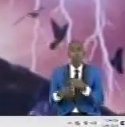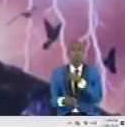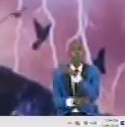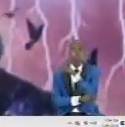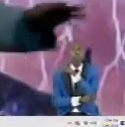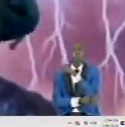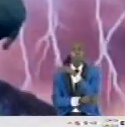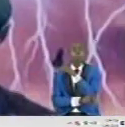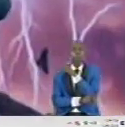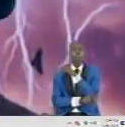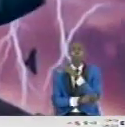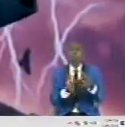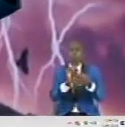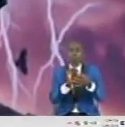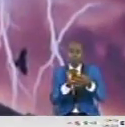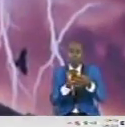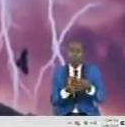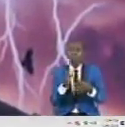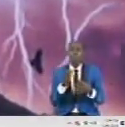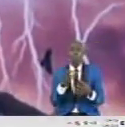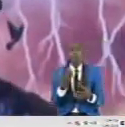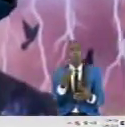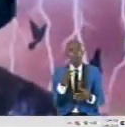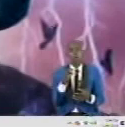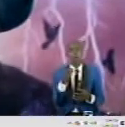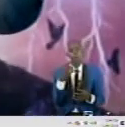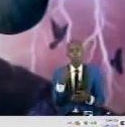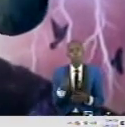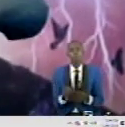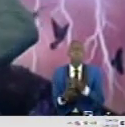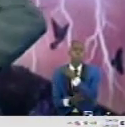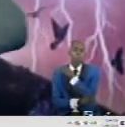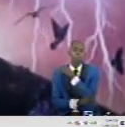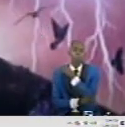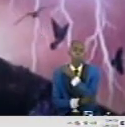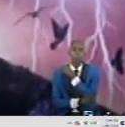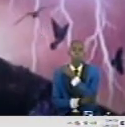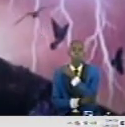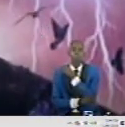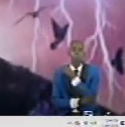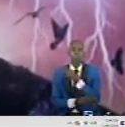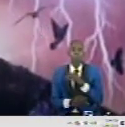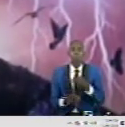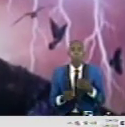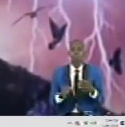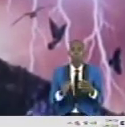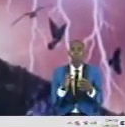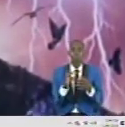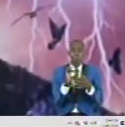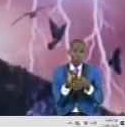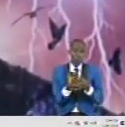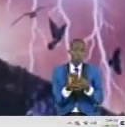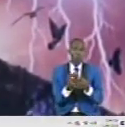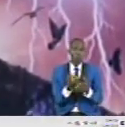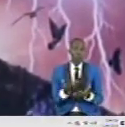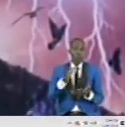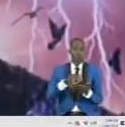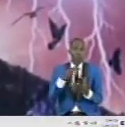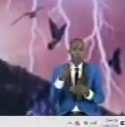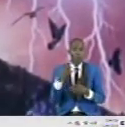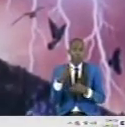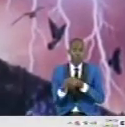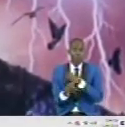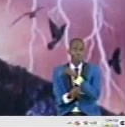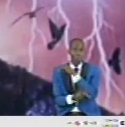words all the people in the world Commonwealth that believe in the Passover